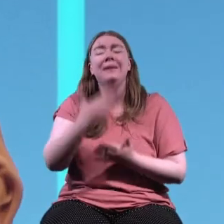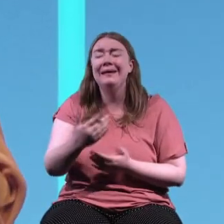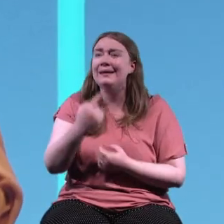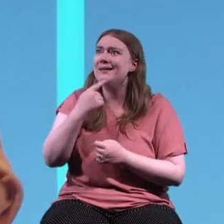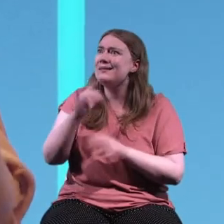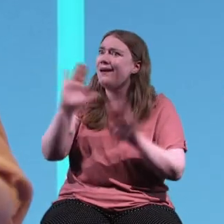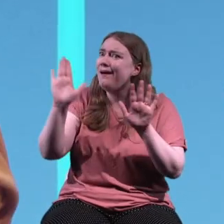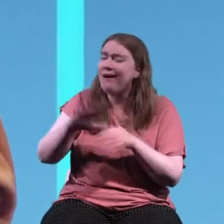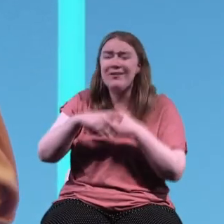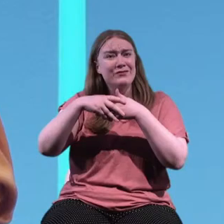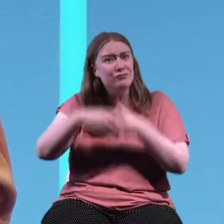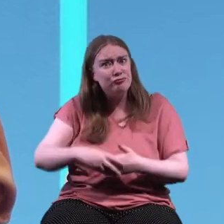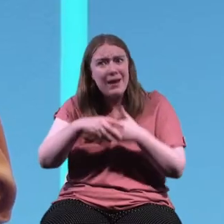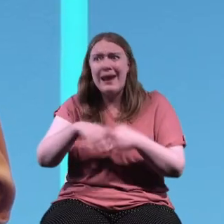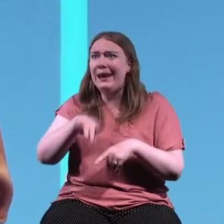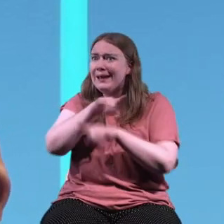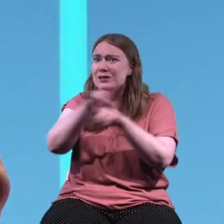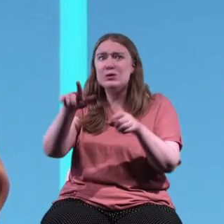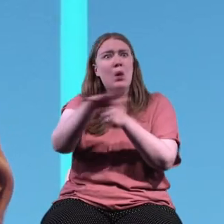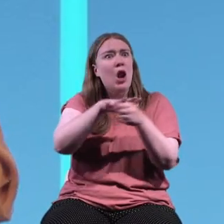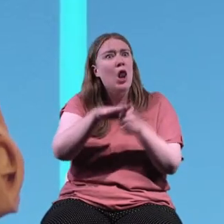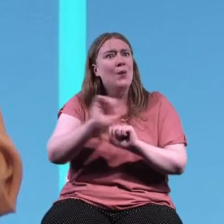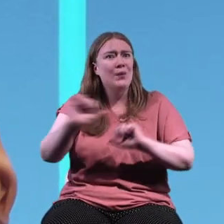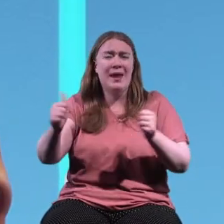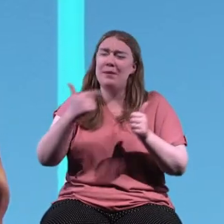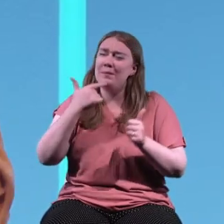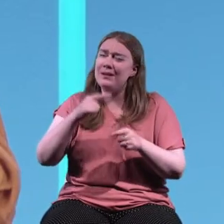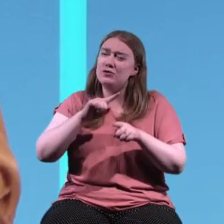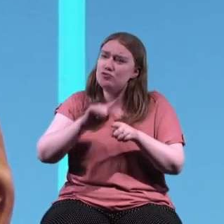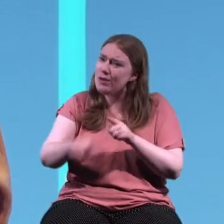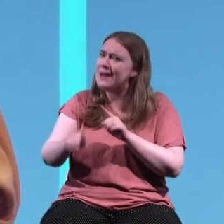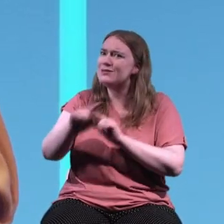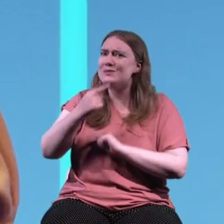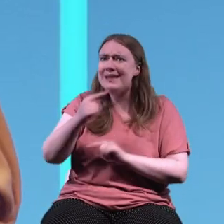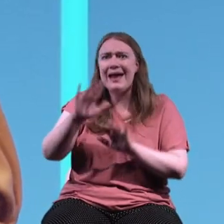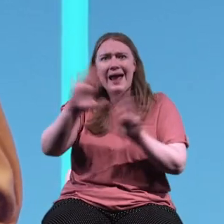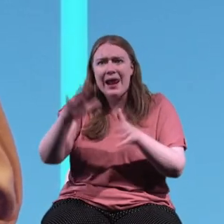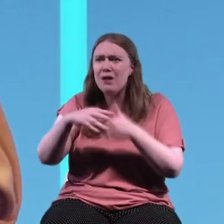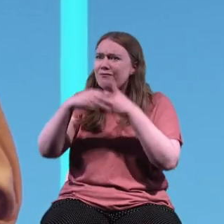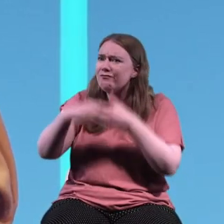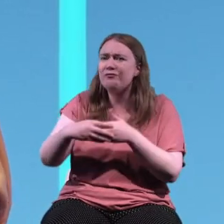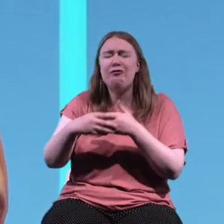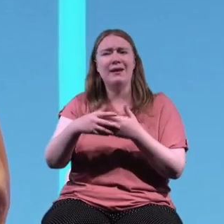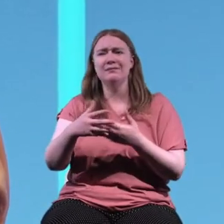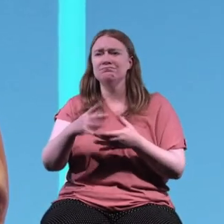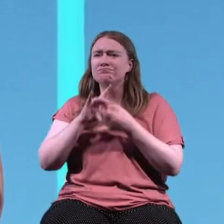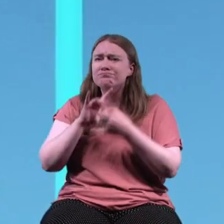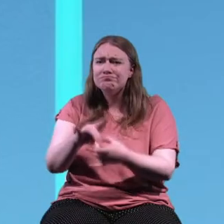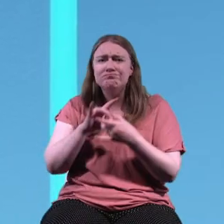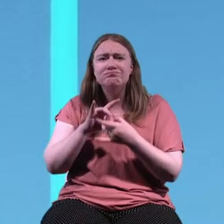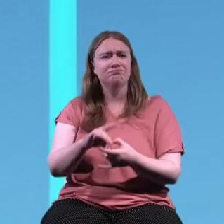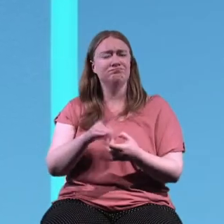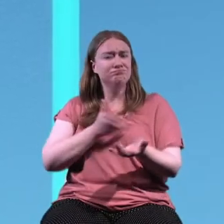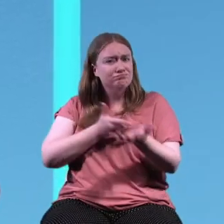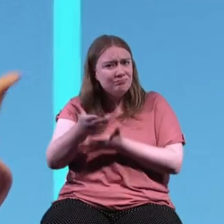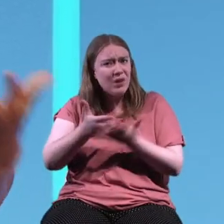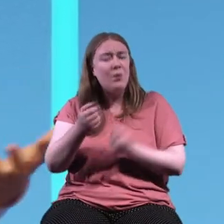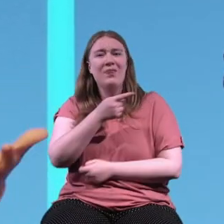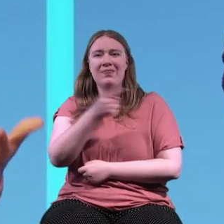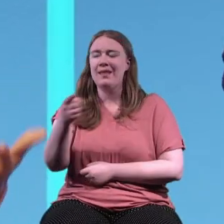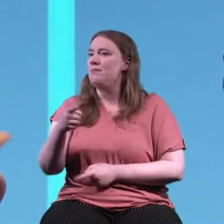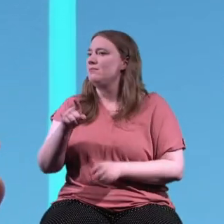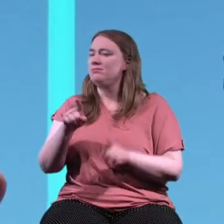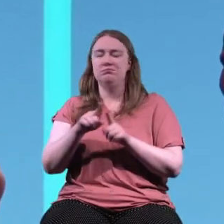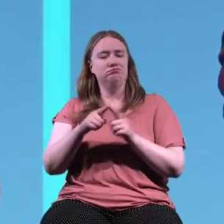to our local neighbours. Go out your way to talk to them, to say hello, to just be a